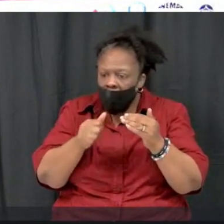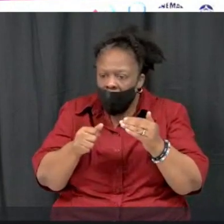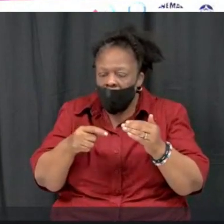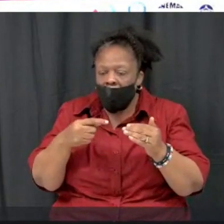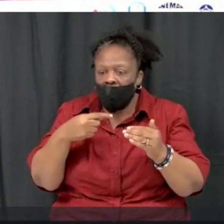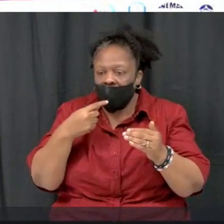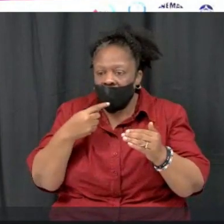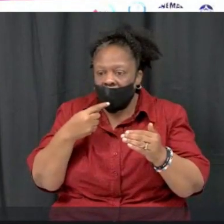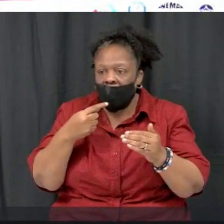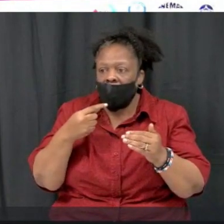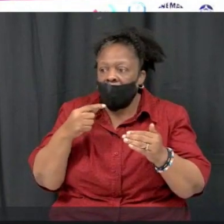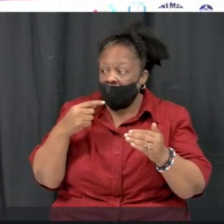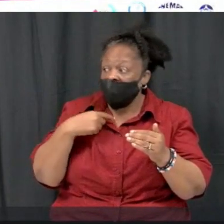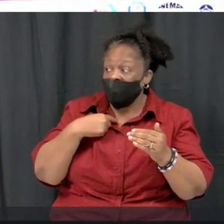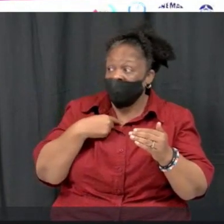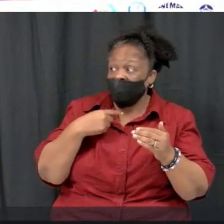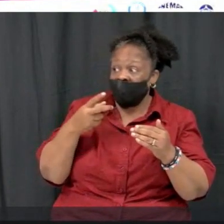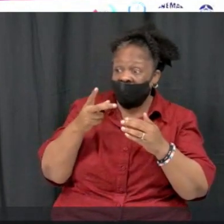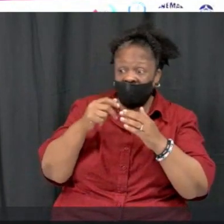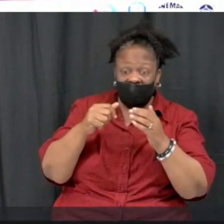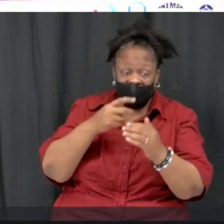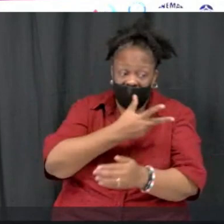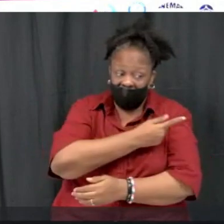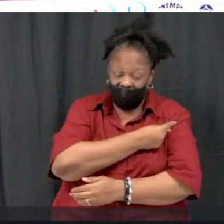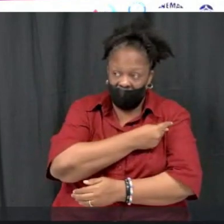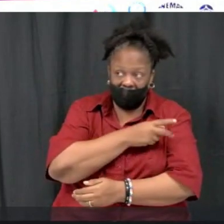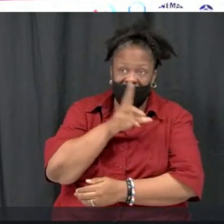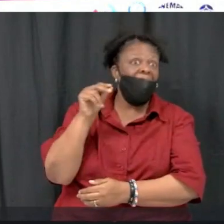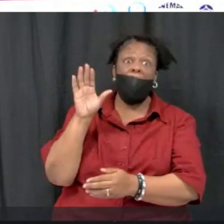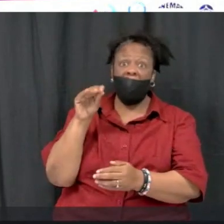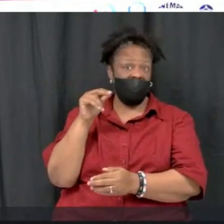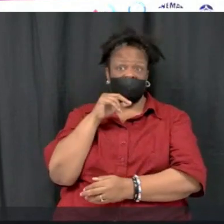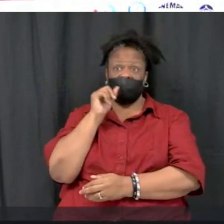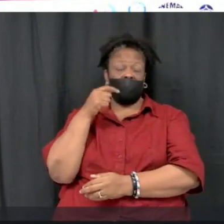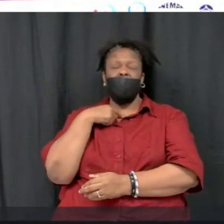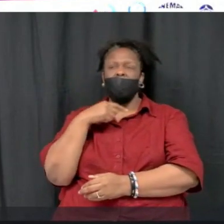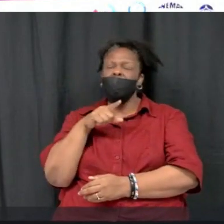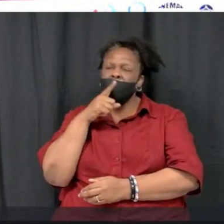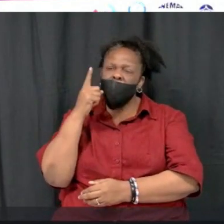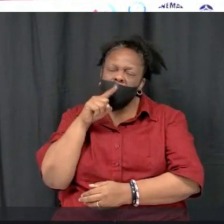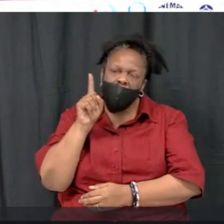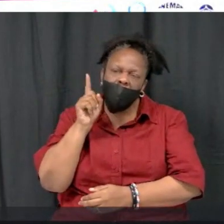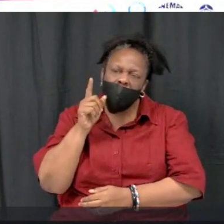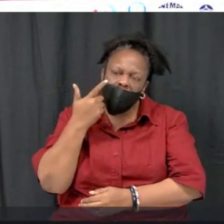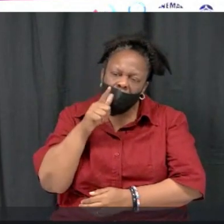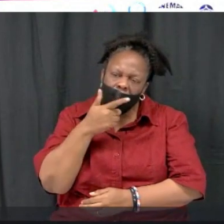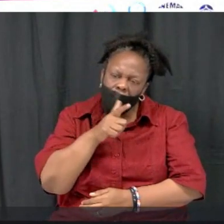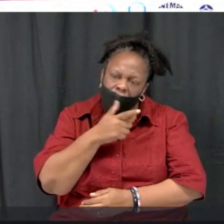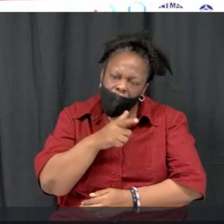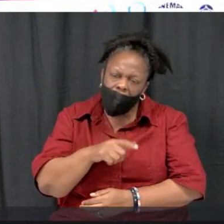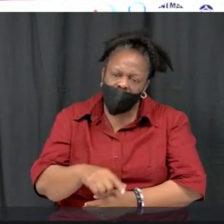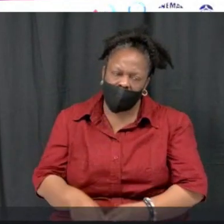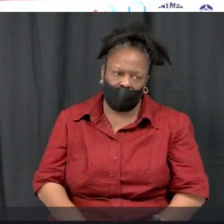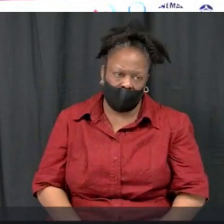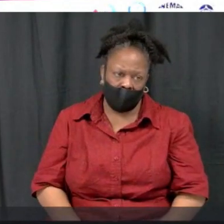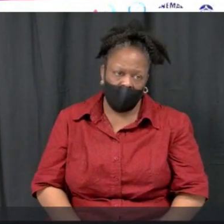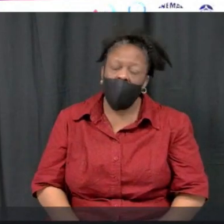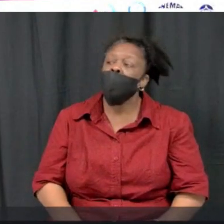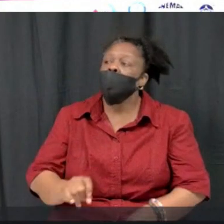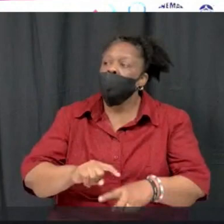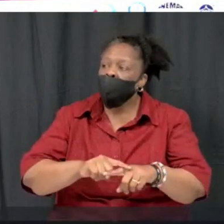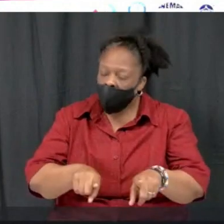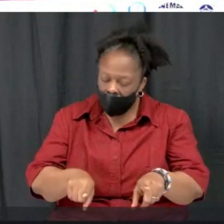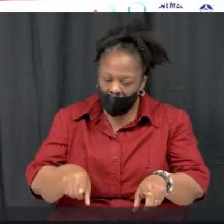gullible or who will not do the necessary research and try to persuade them otherwise.